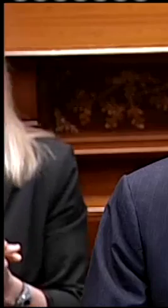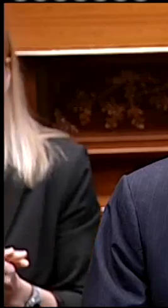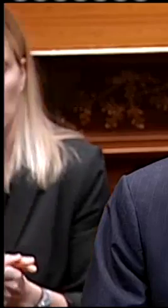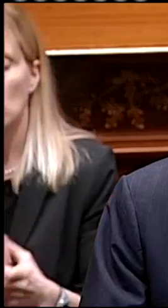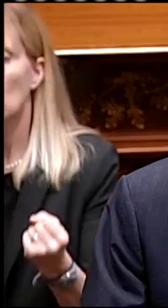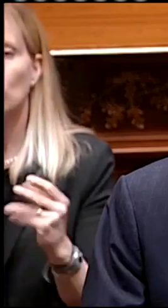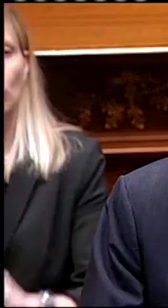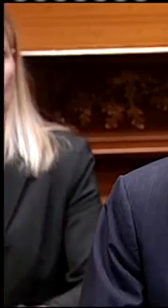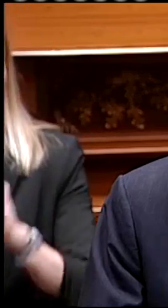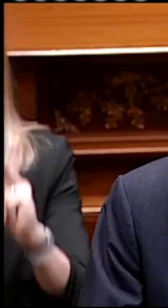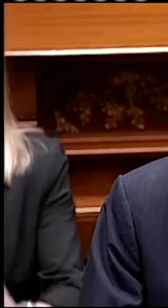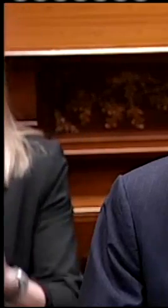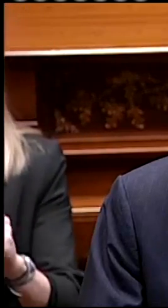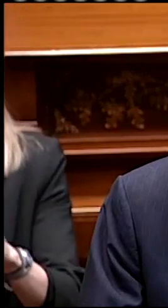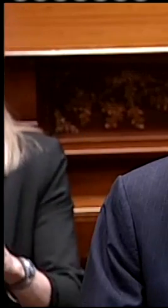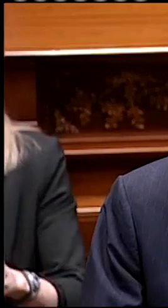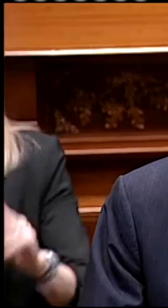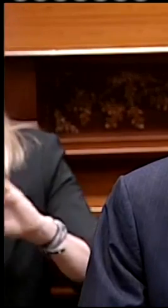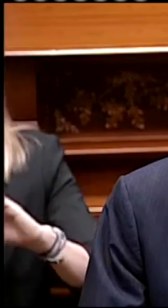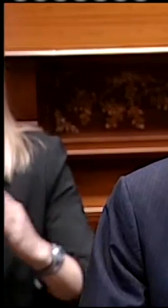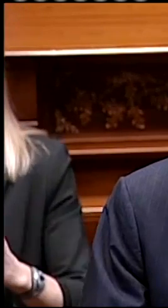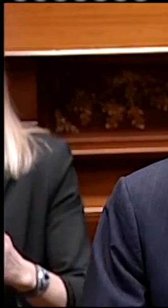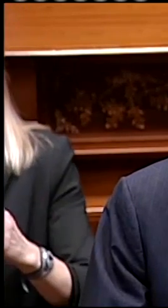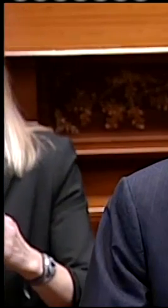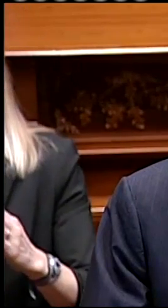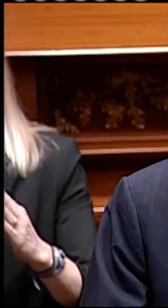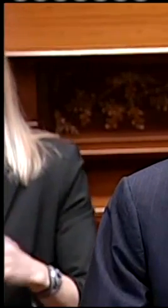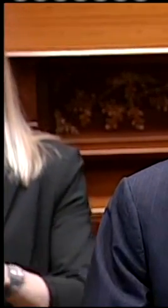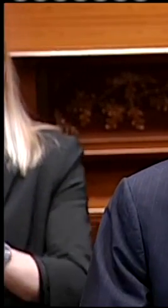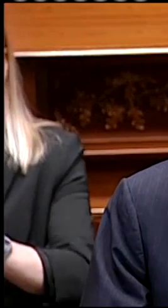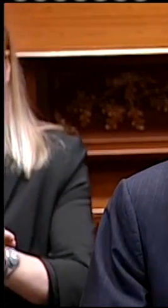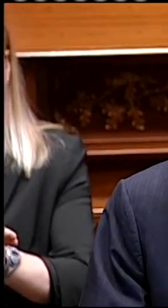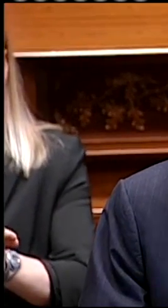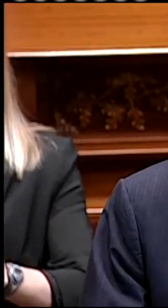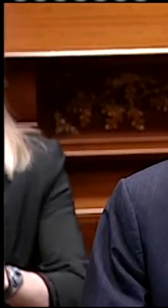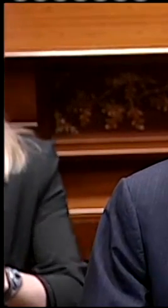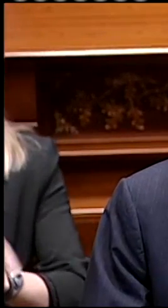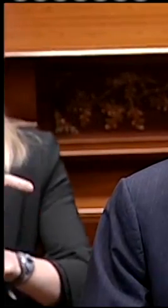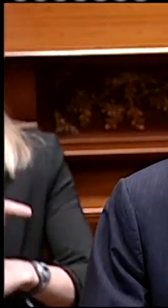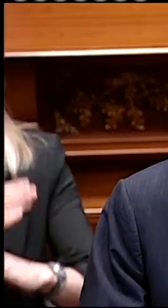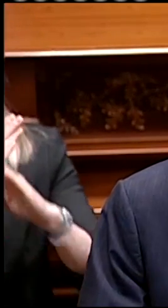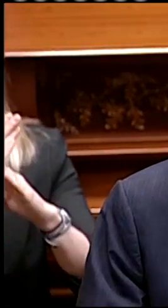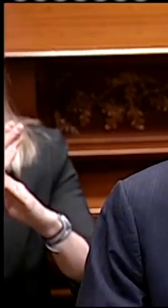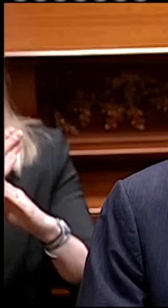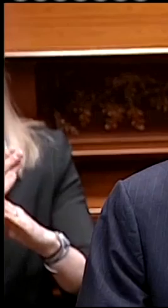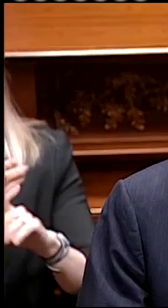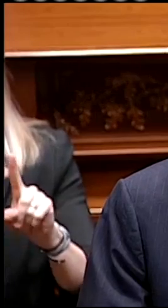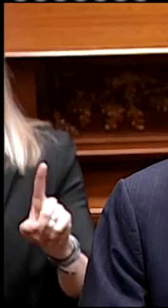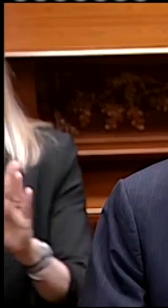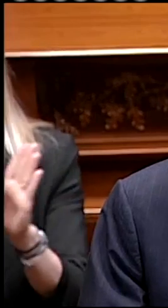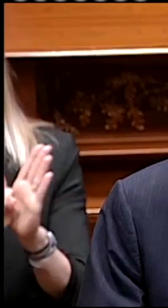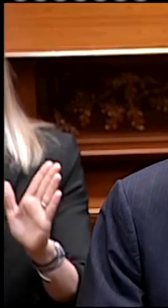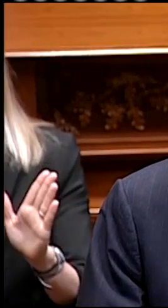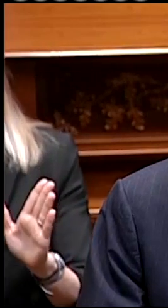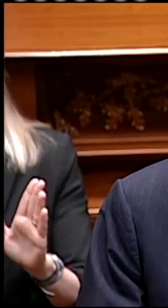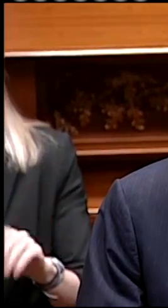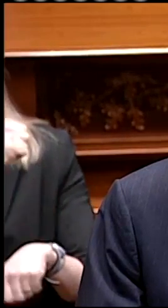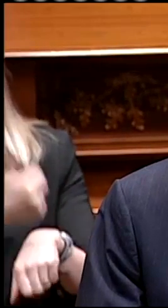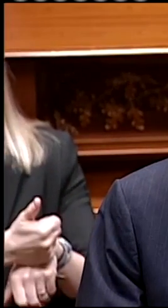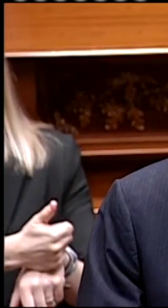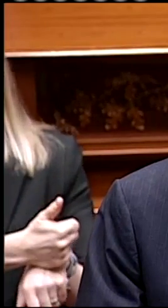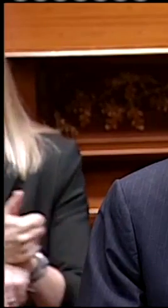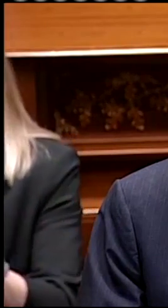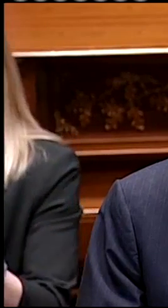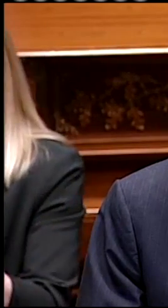Too many people in our communities must overcome not only hurdles that state government has put in place, but